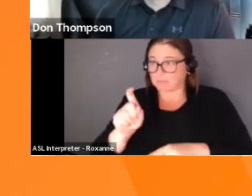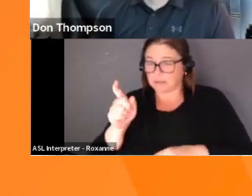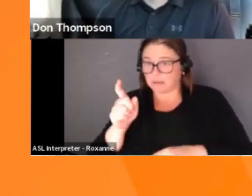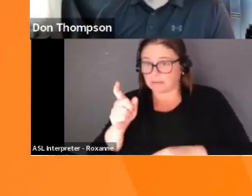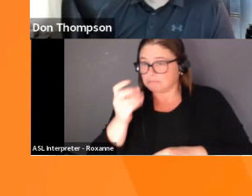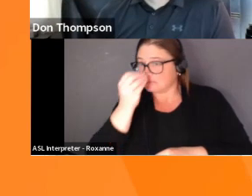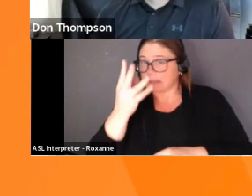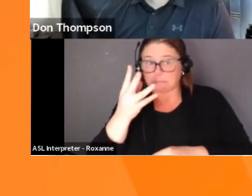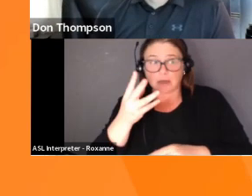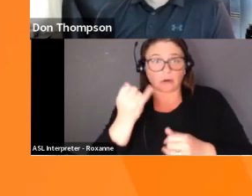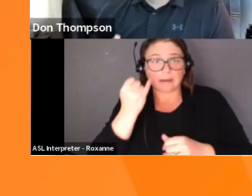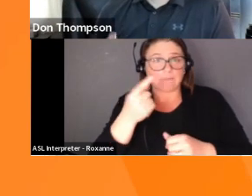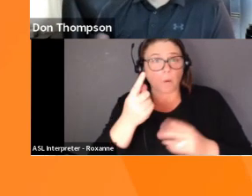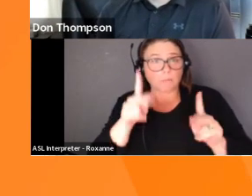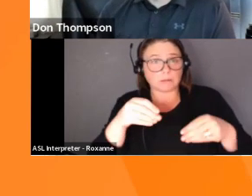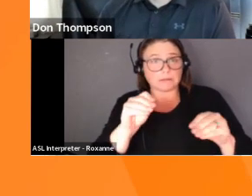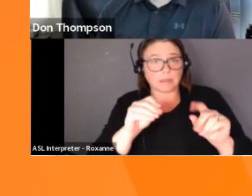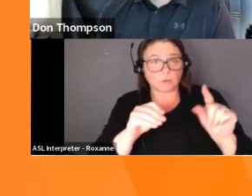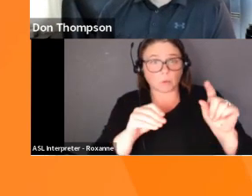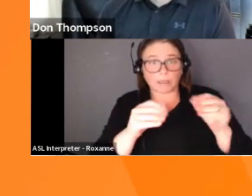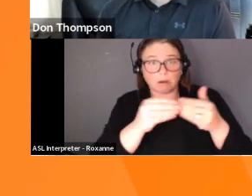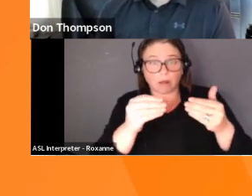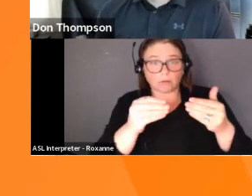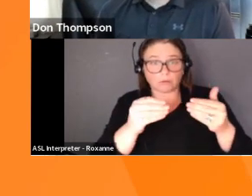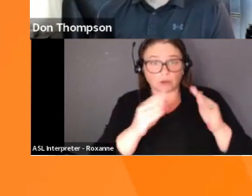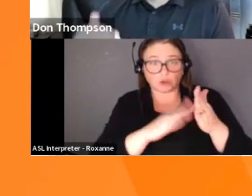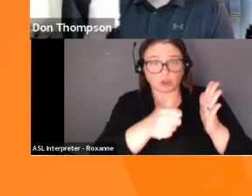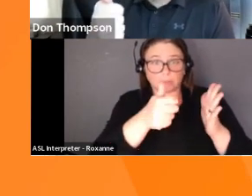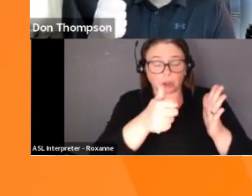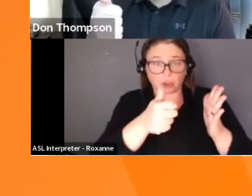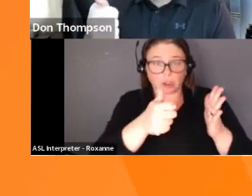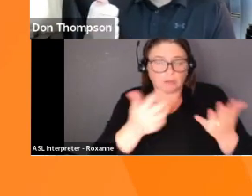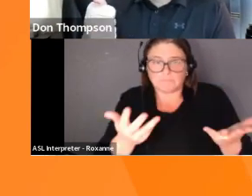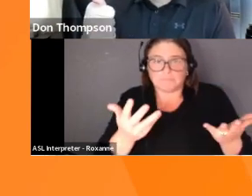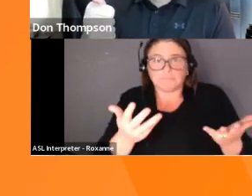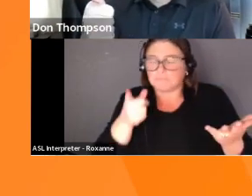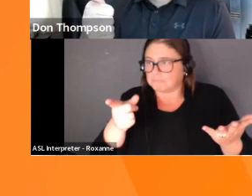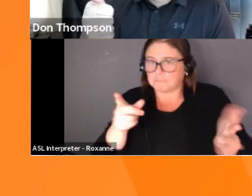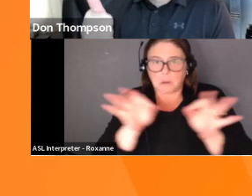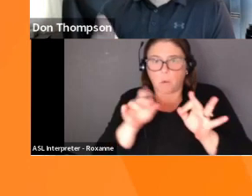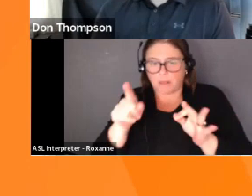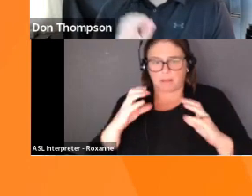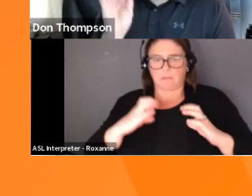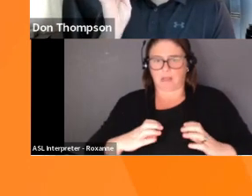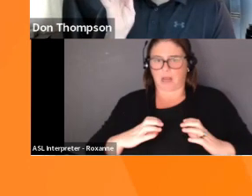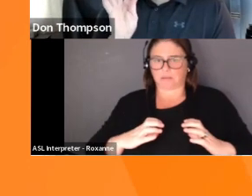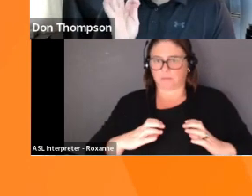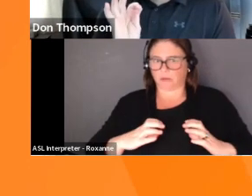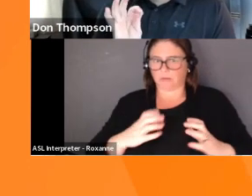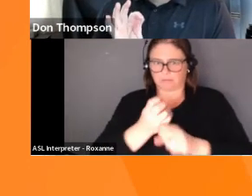product for 20 bucks. They do not care, because customers always want low prices.